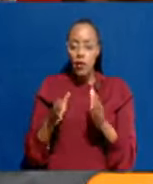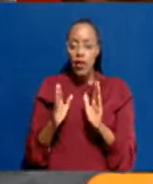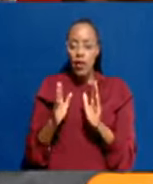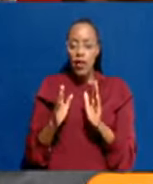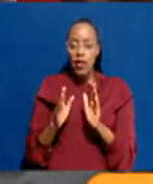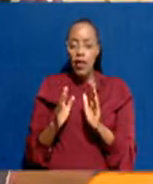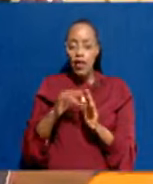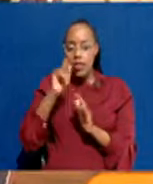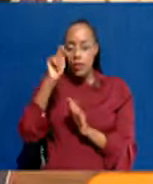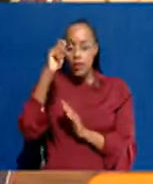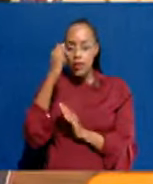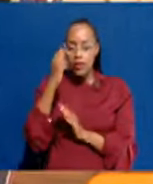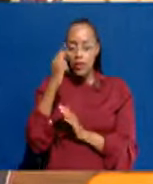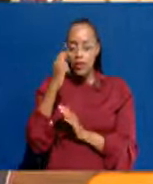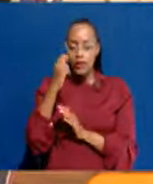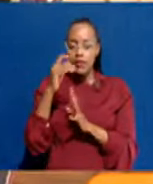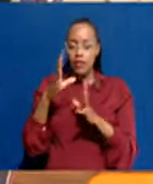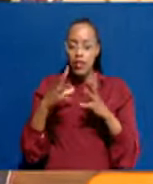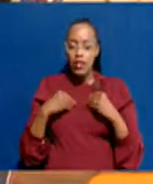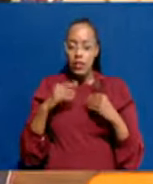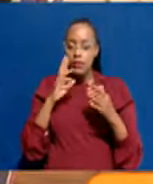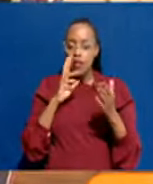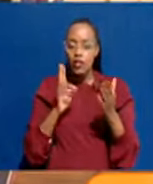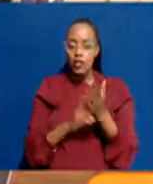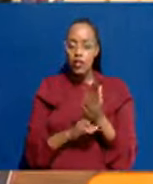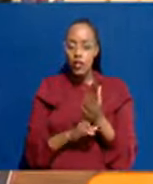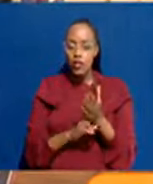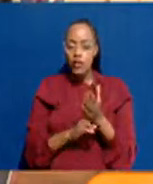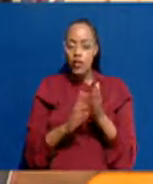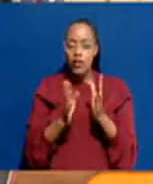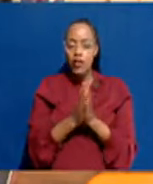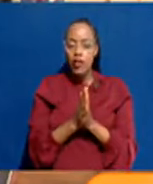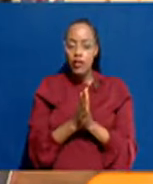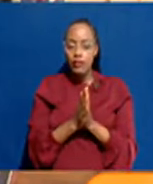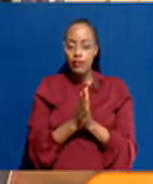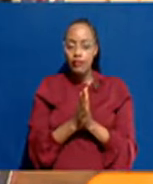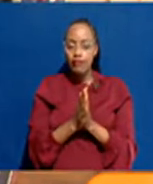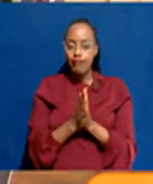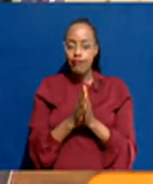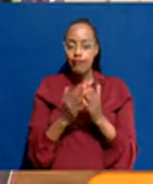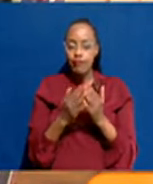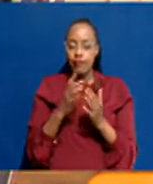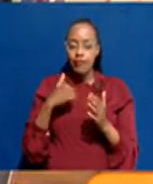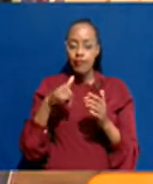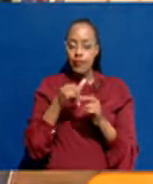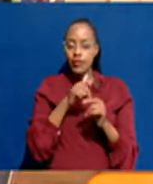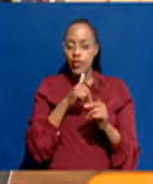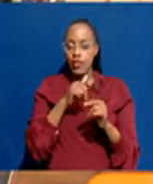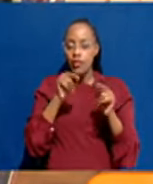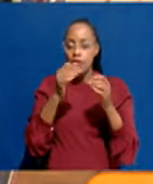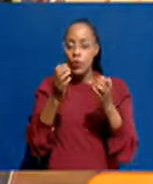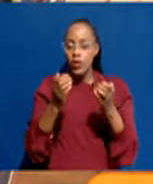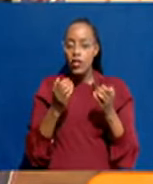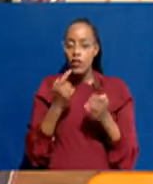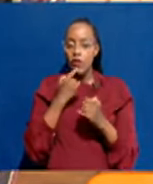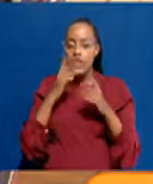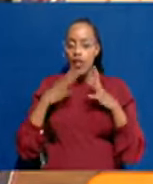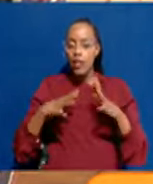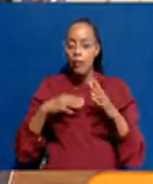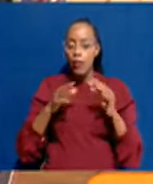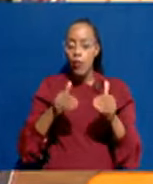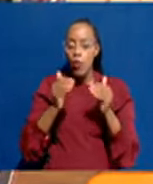President himself has accepted the results, but we need to tell the people the way